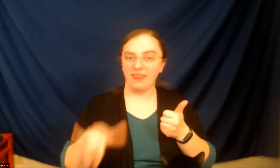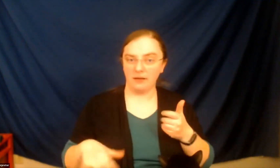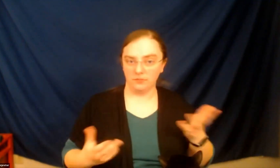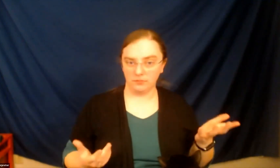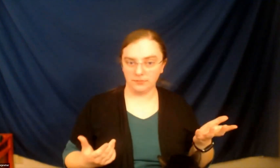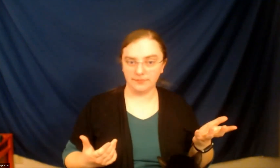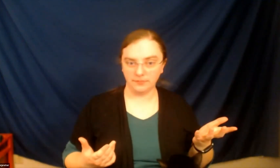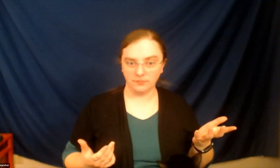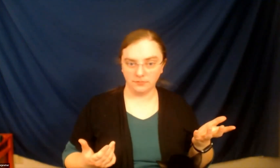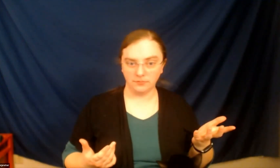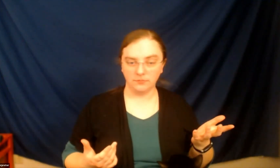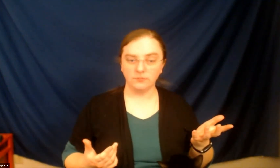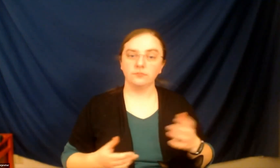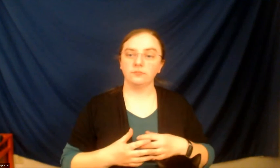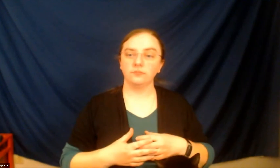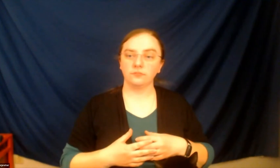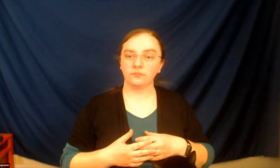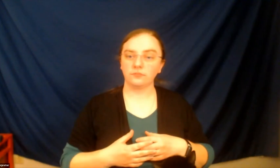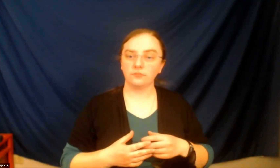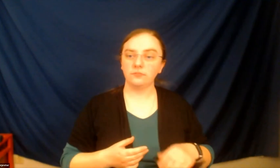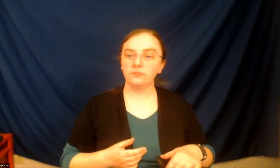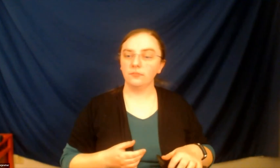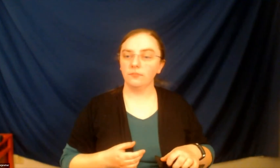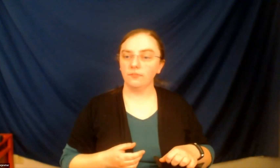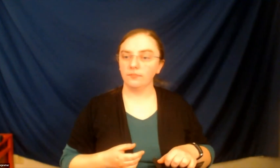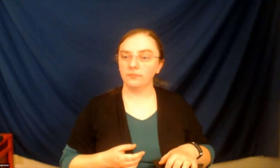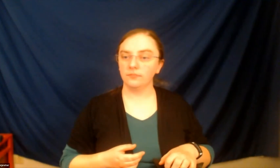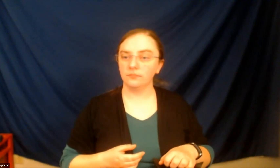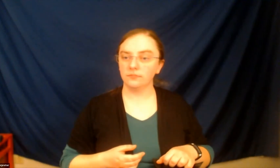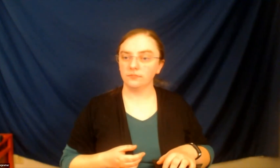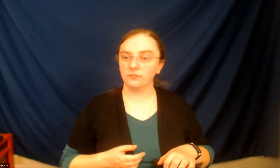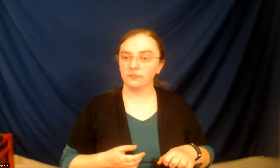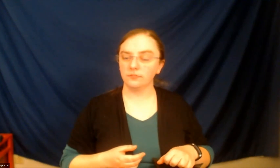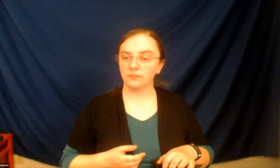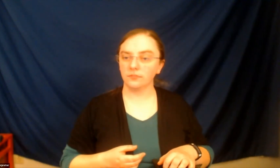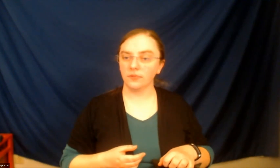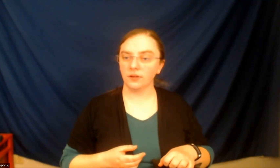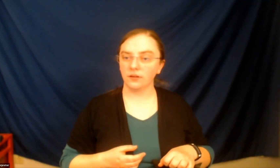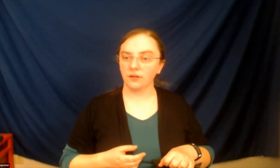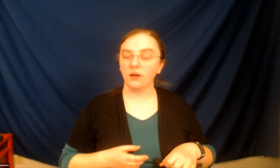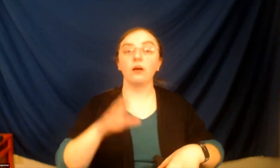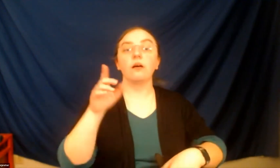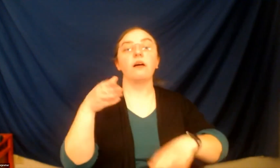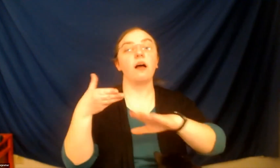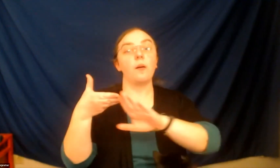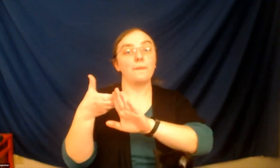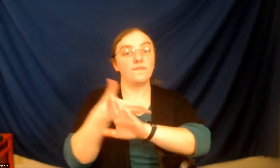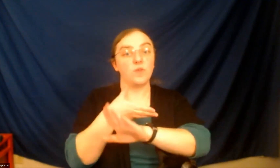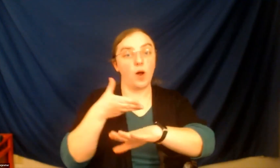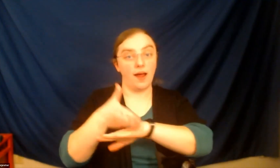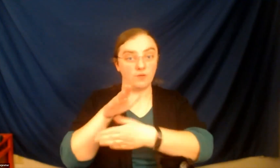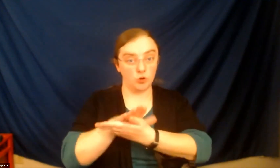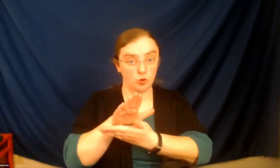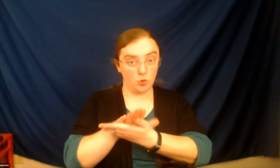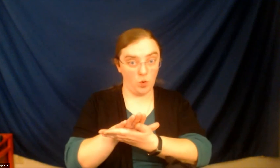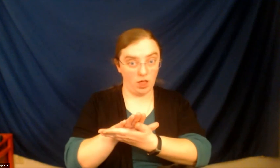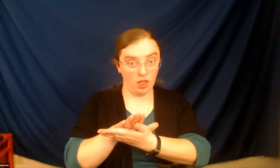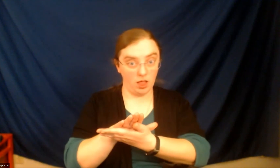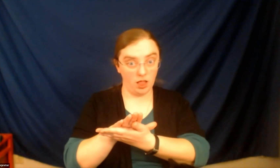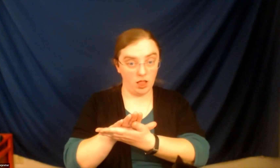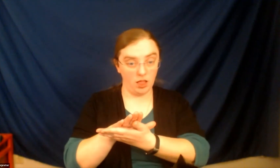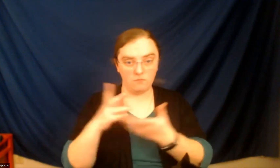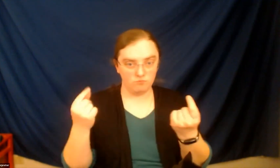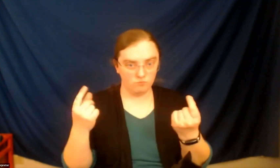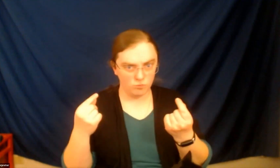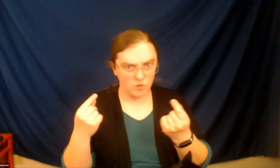Check what they have maybe on site. And then like our school has YMCA on site, but we have four other daycare